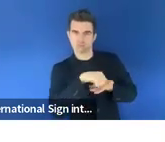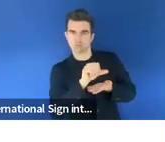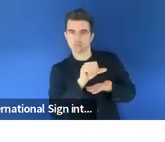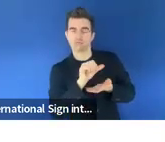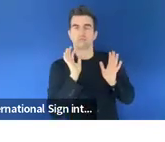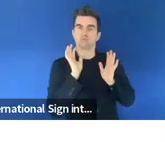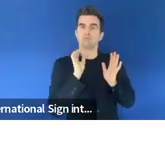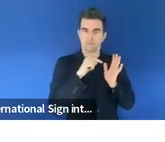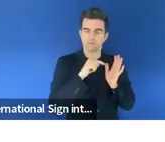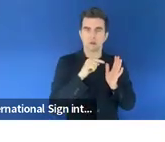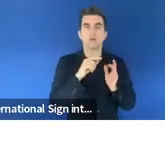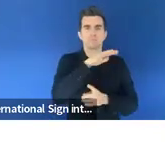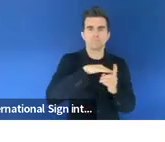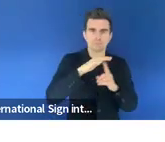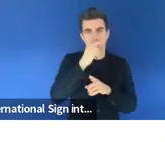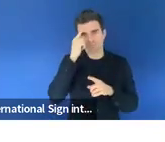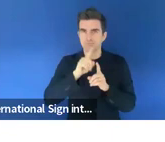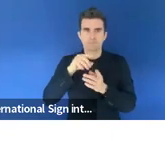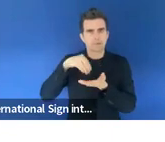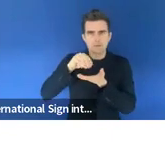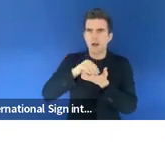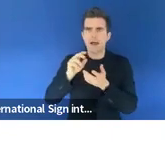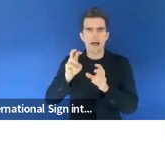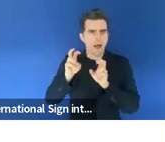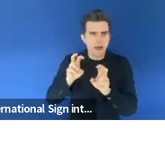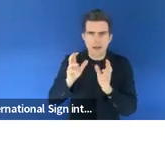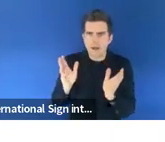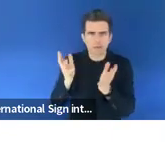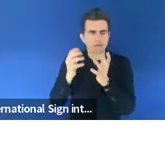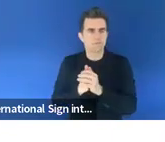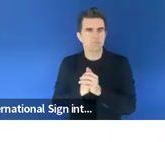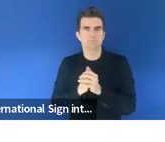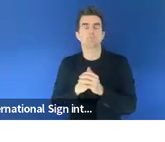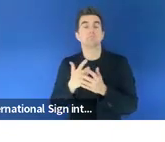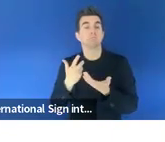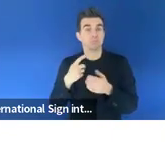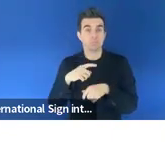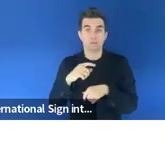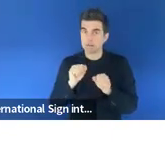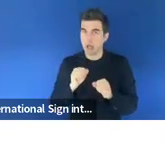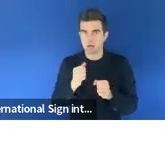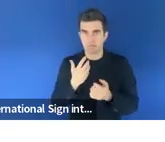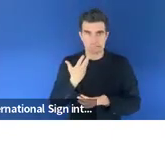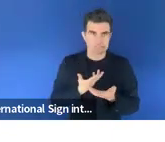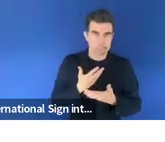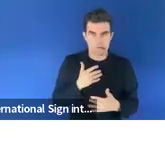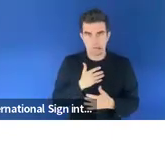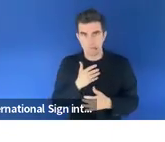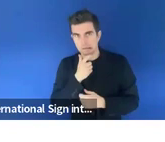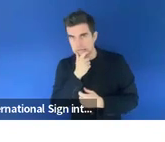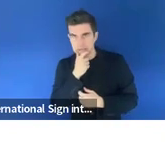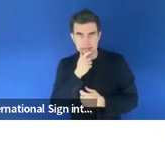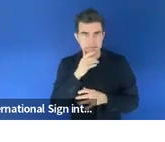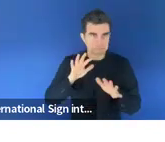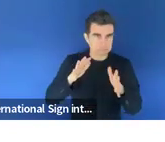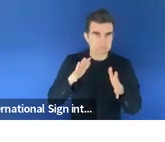your time, your energy, your engagement. All of these things are investments. However, what the research shows